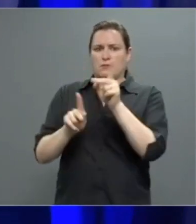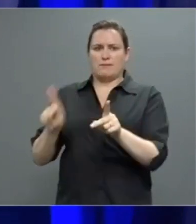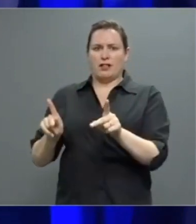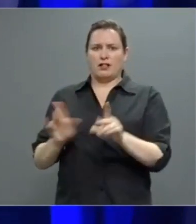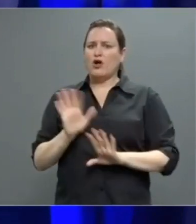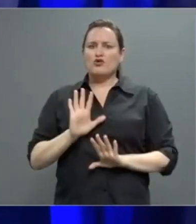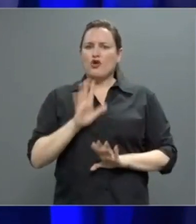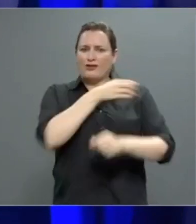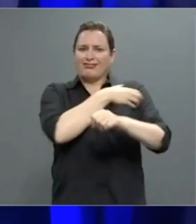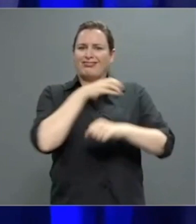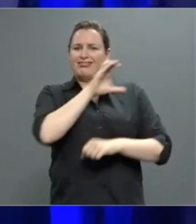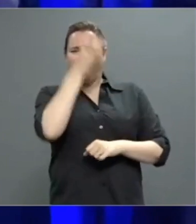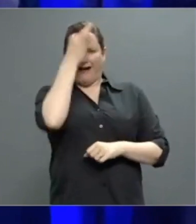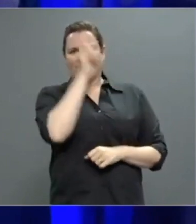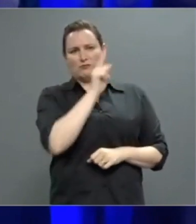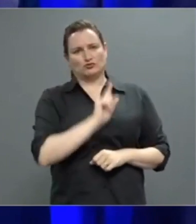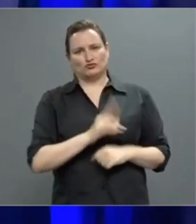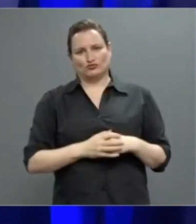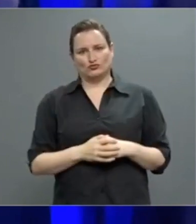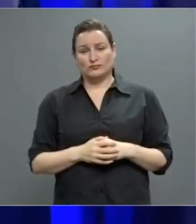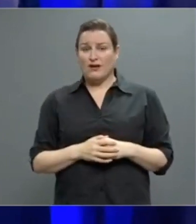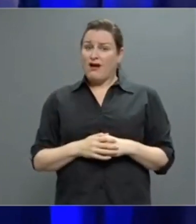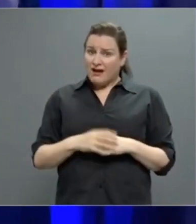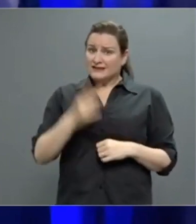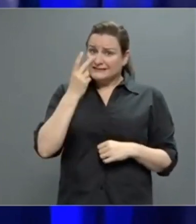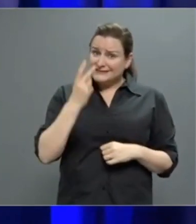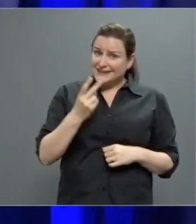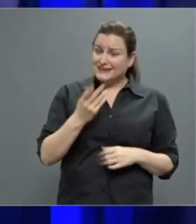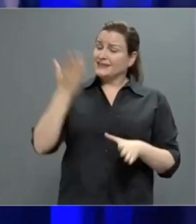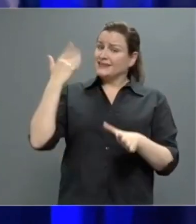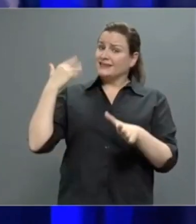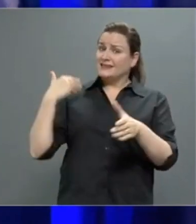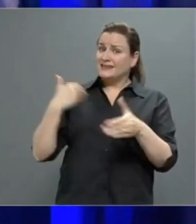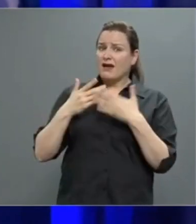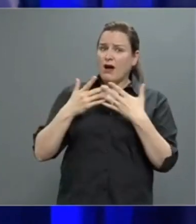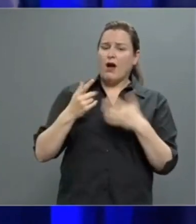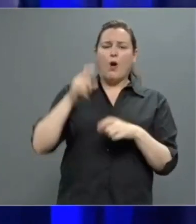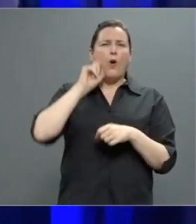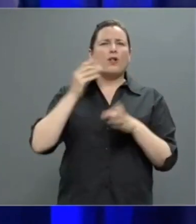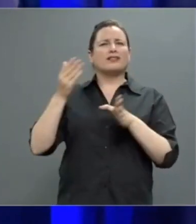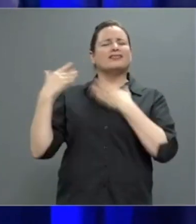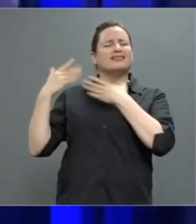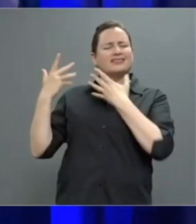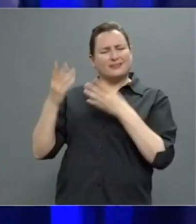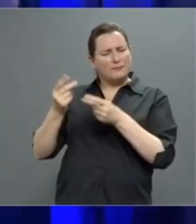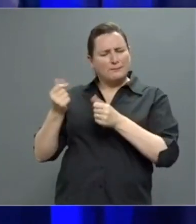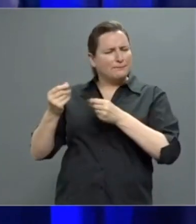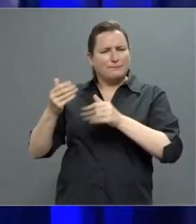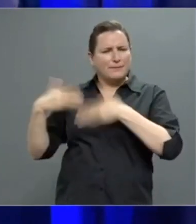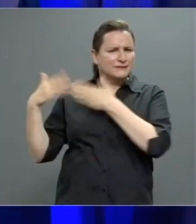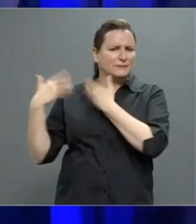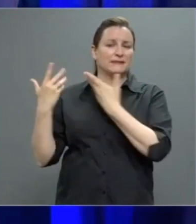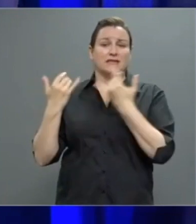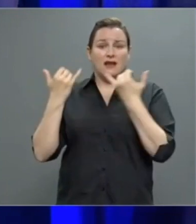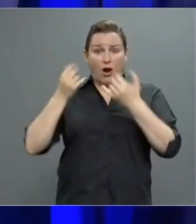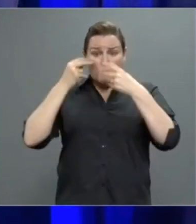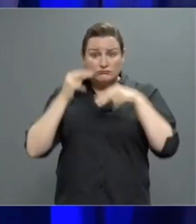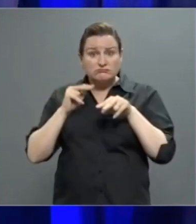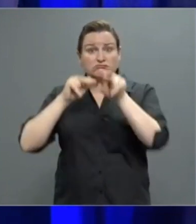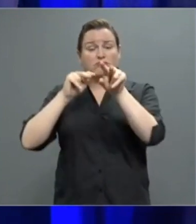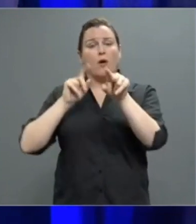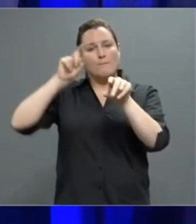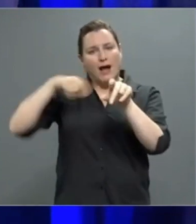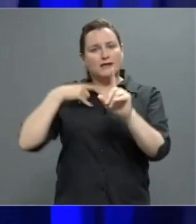Spread the word that the days of indecision and mixed messaging are well and truly over, and that our country can be fixed if we